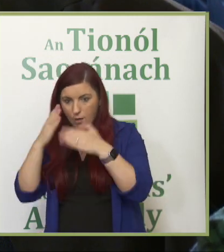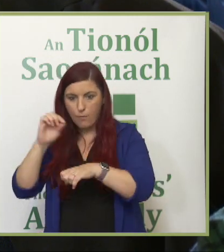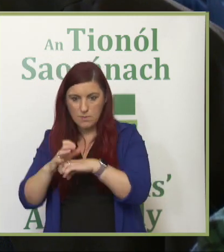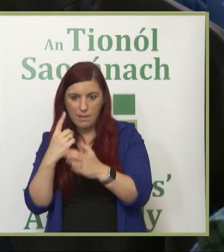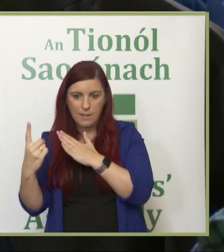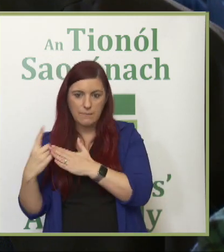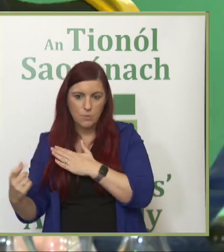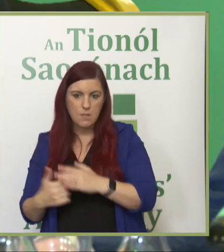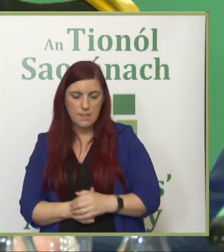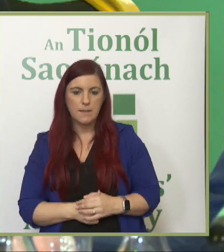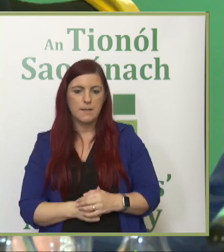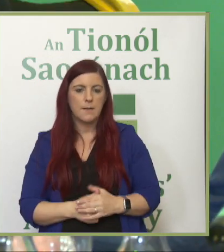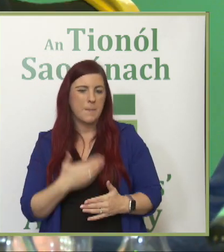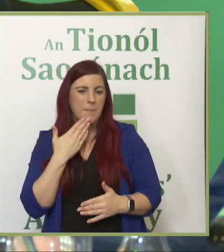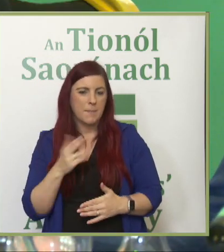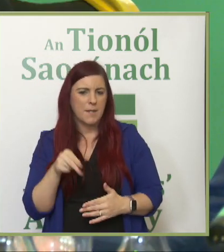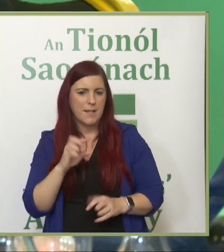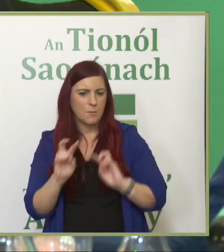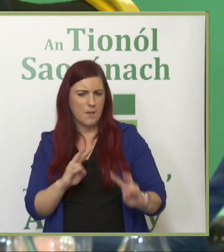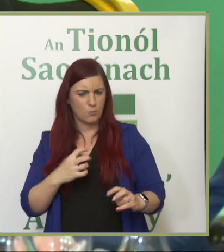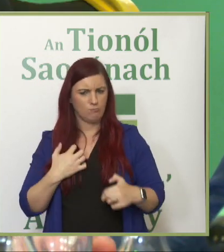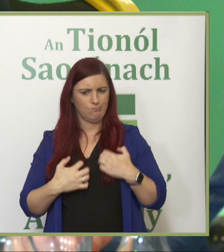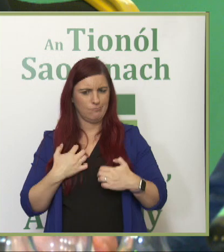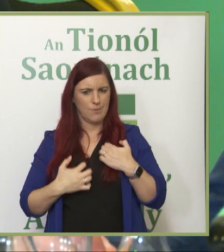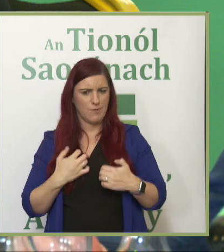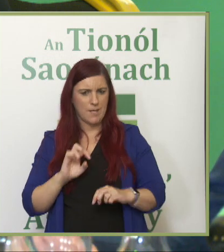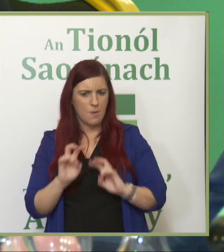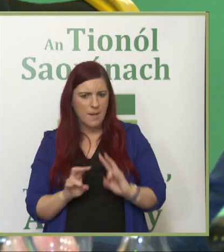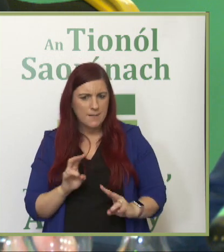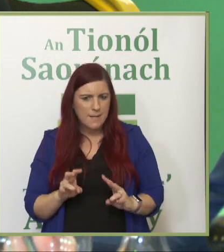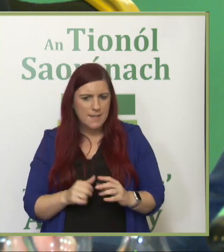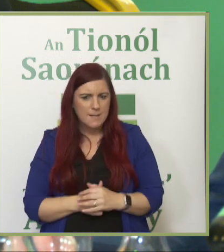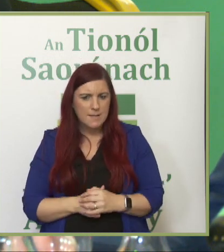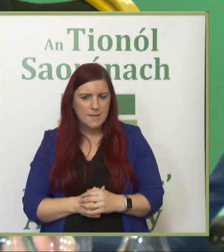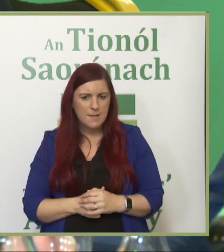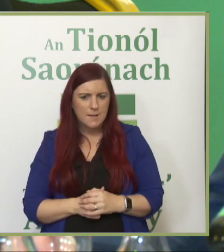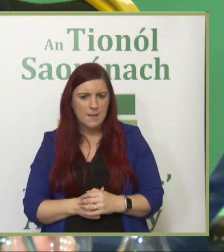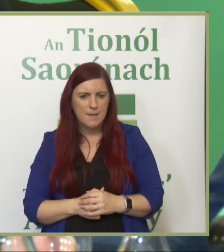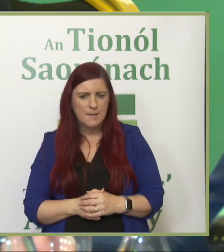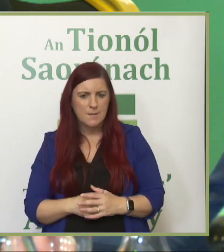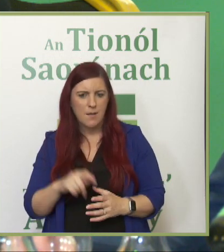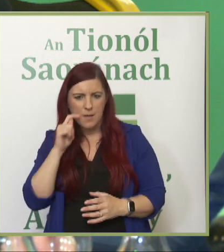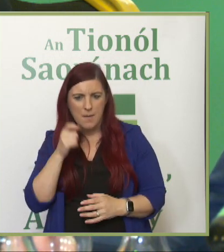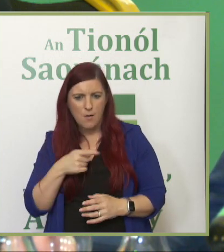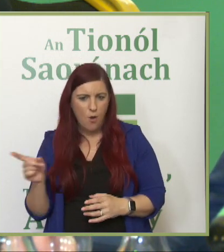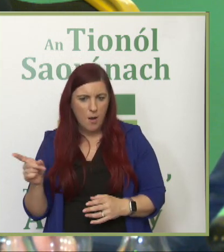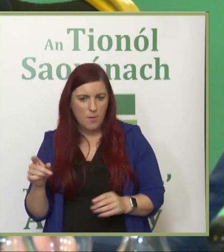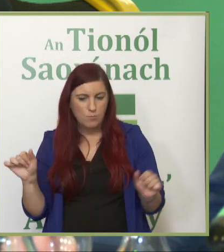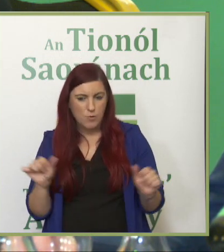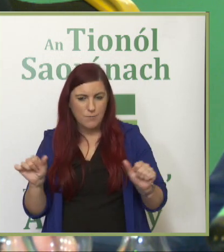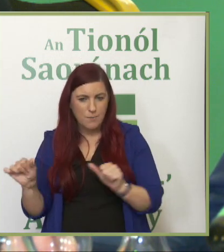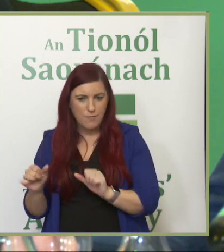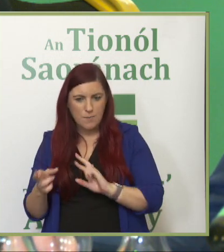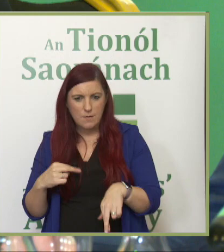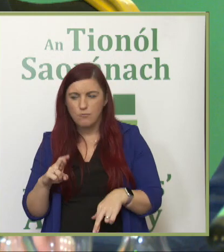you. Next question is a really interesting one, and it'll probably call in each of the panellists, so I'll ask you all to be very brief. But Rebecca